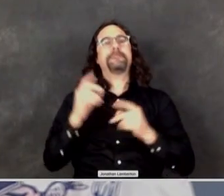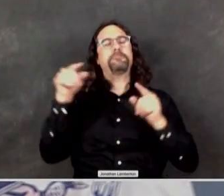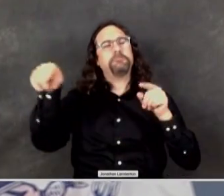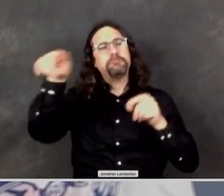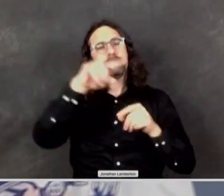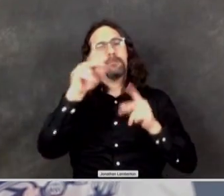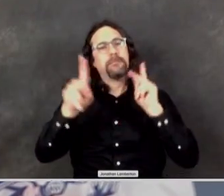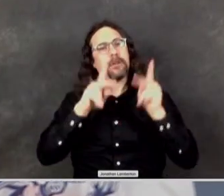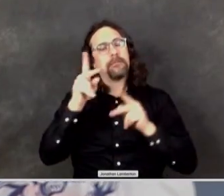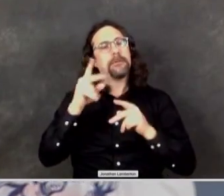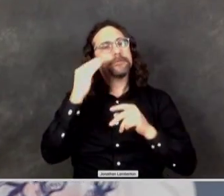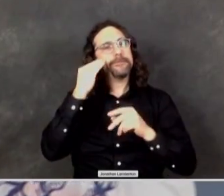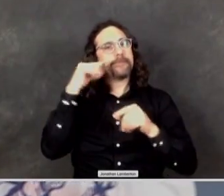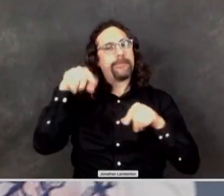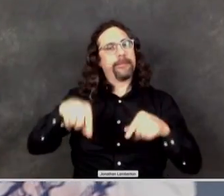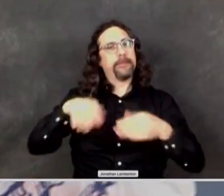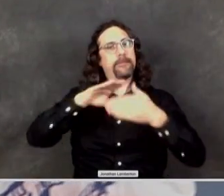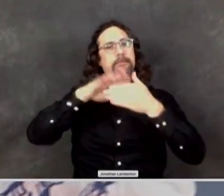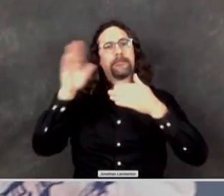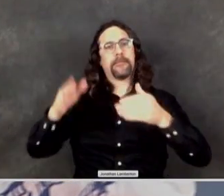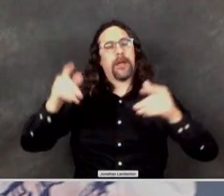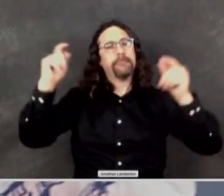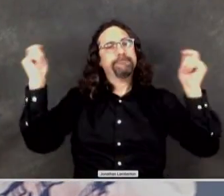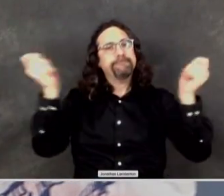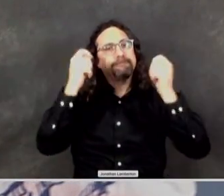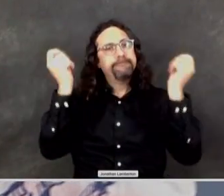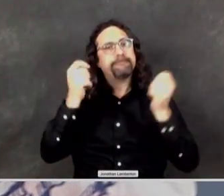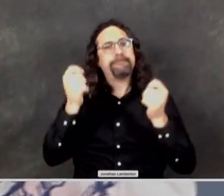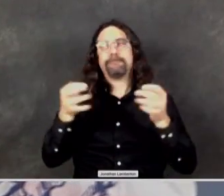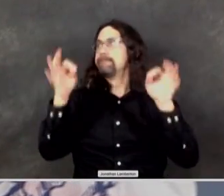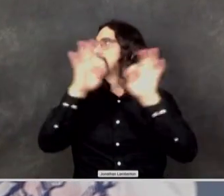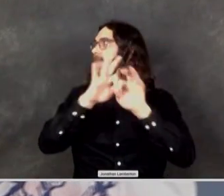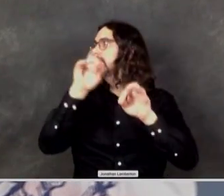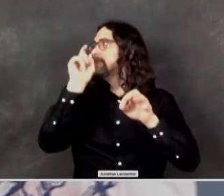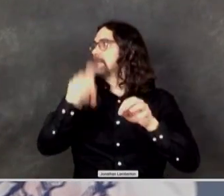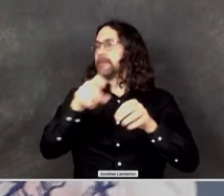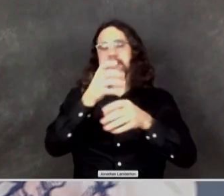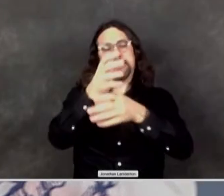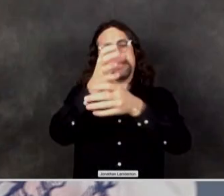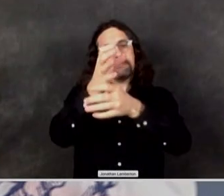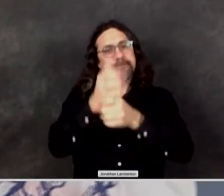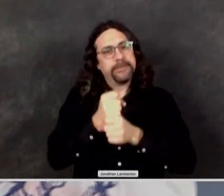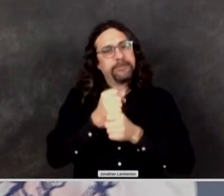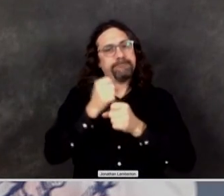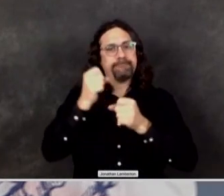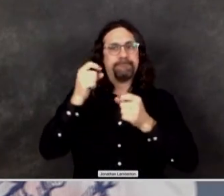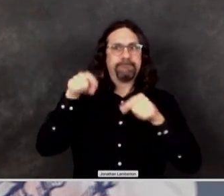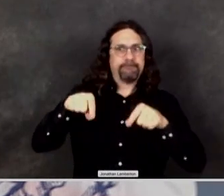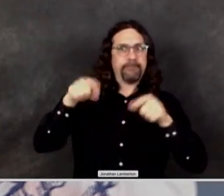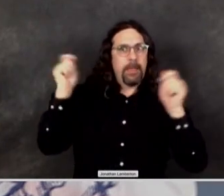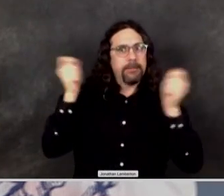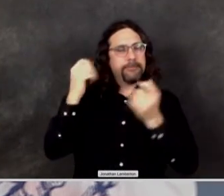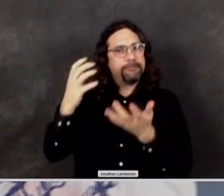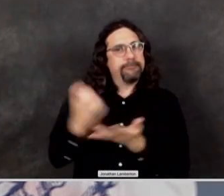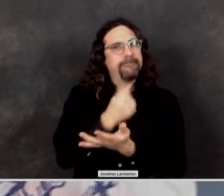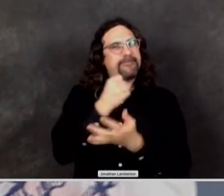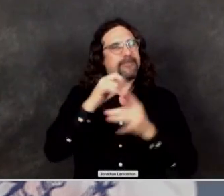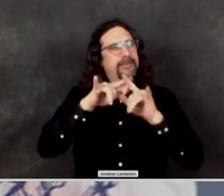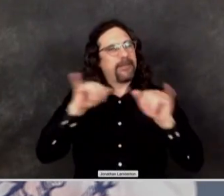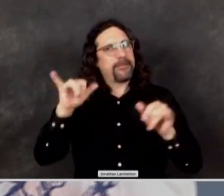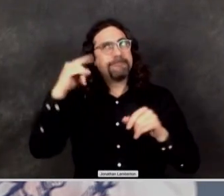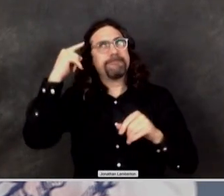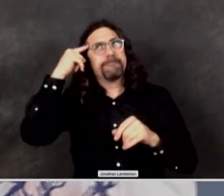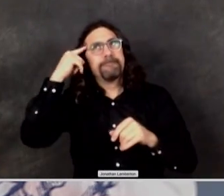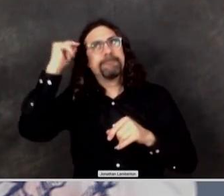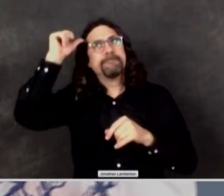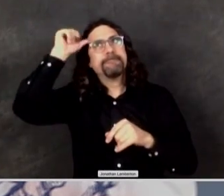just makes it even worse, even tougher. But again, we keep reaching back for our faith, for our beliefs,